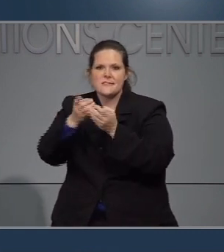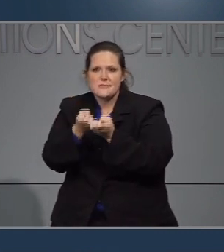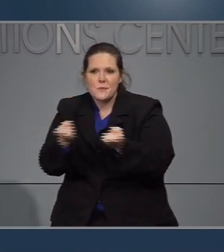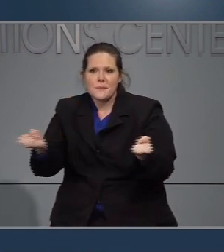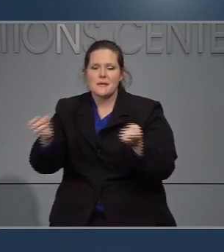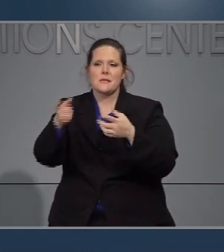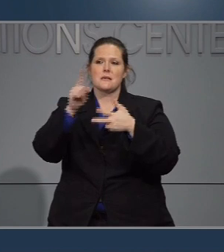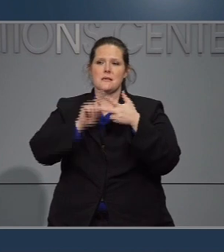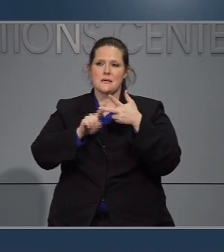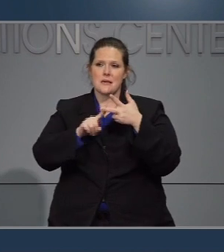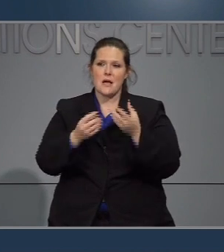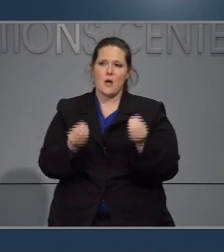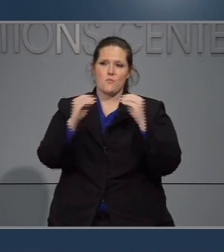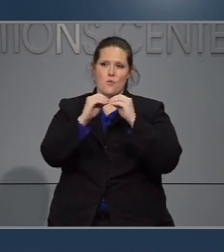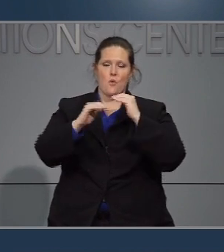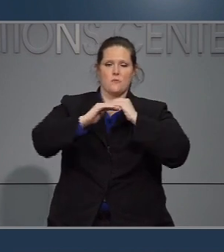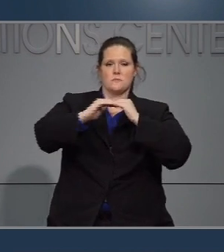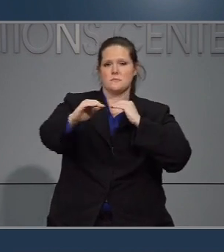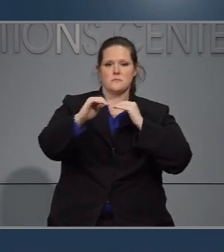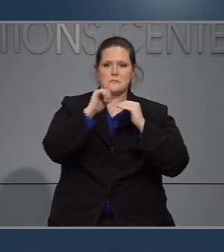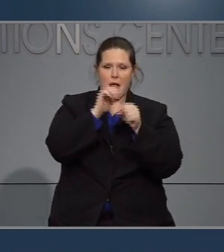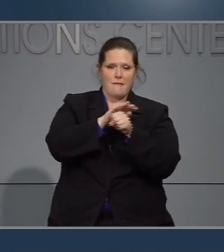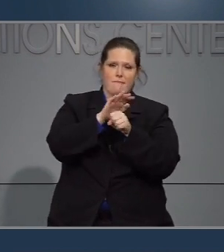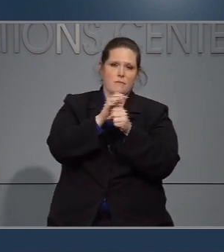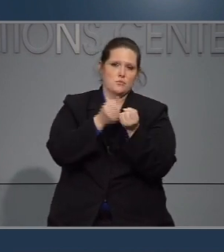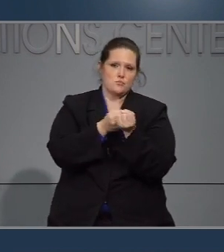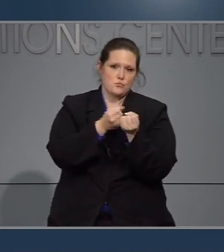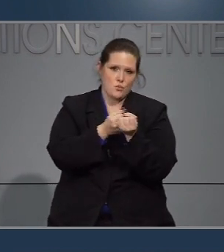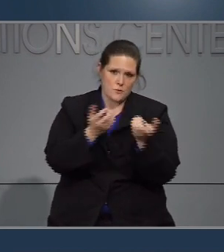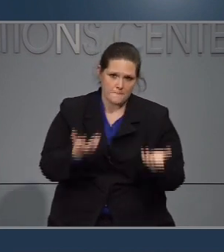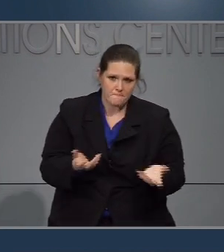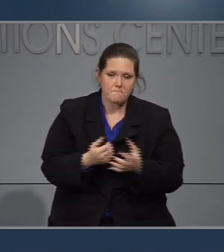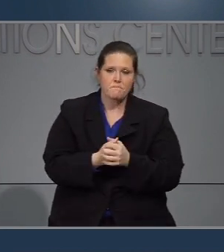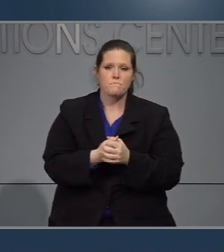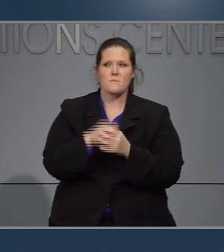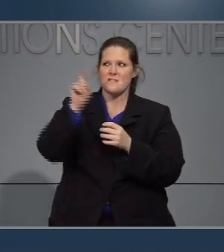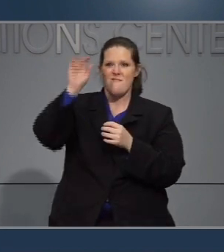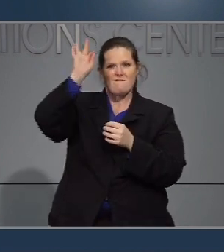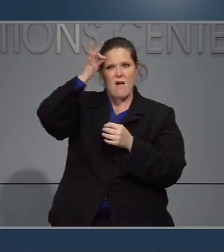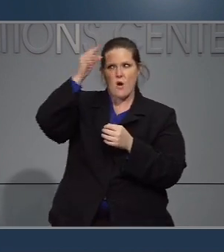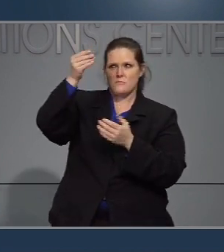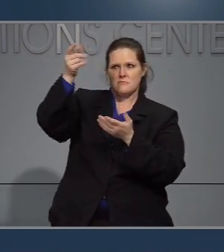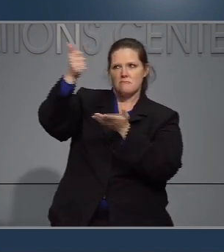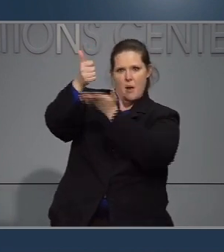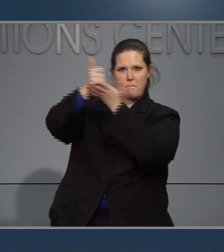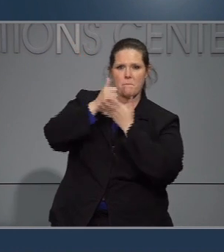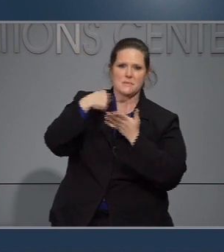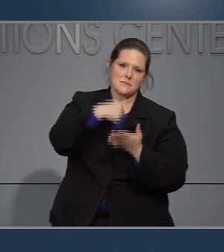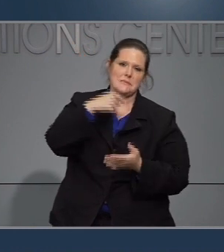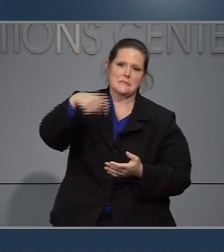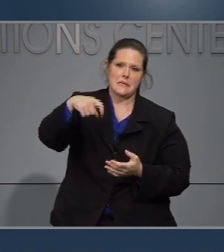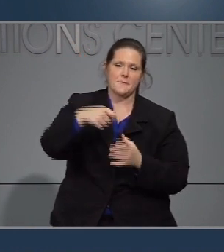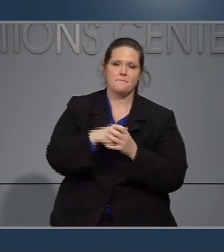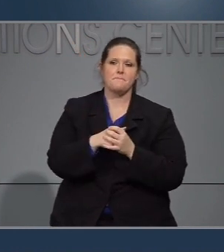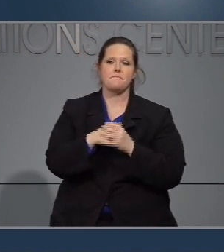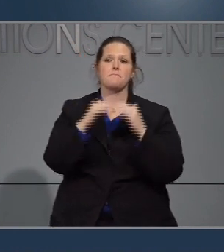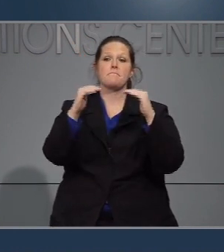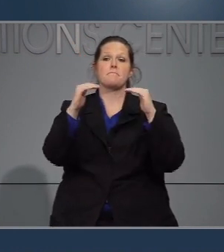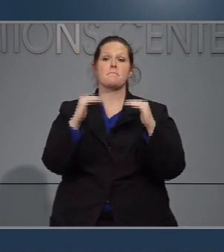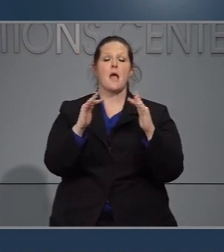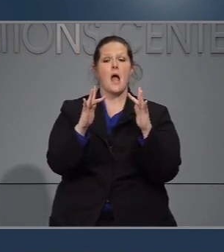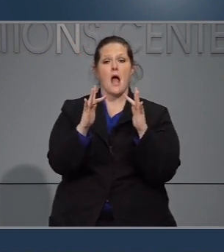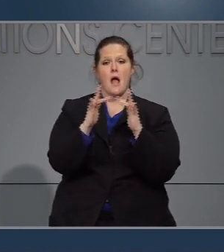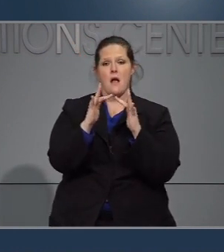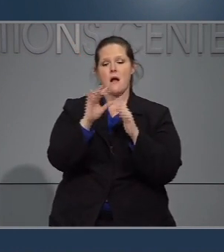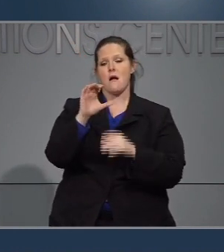alarm about these challenges. On contact tracing, we are continuing to hire contact tracers to bolster the efforts